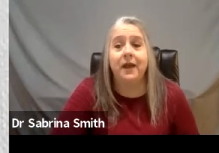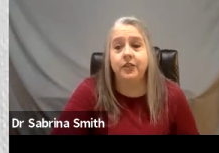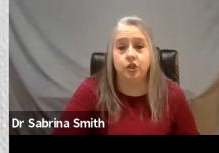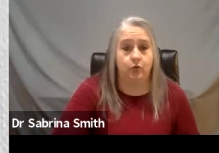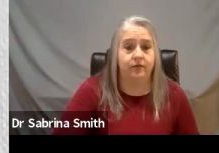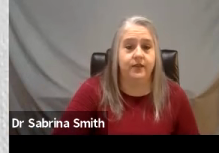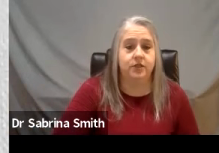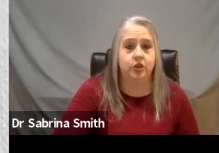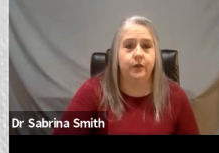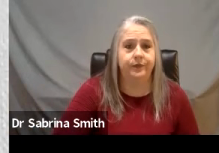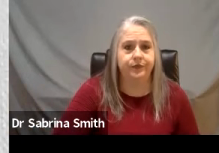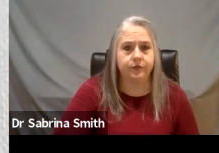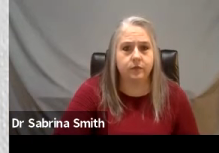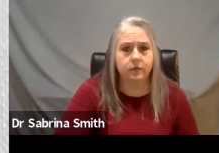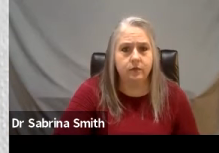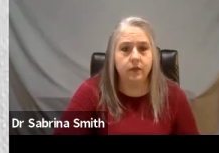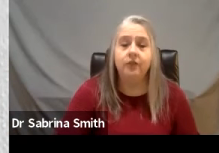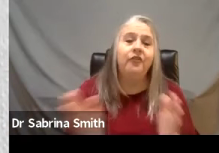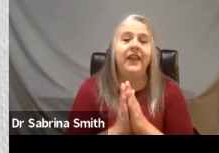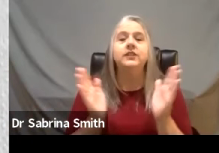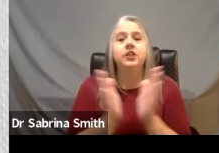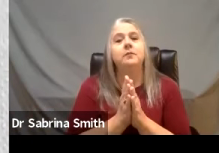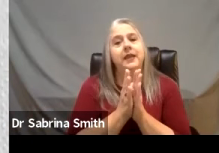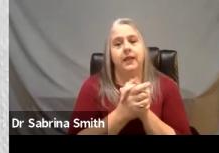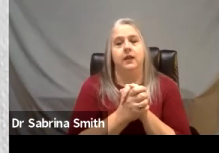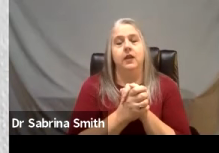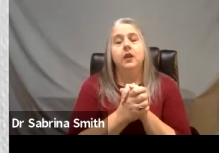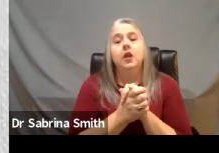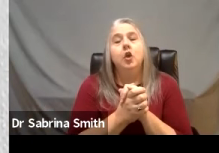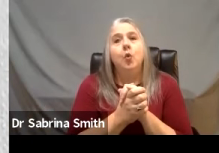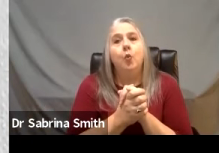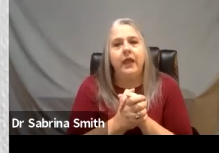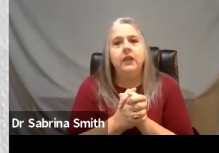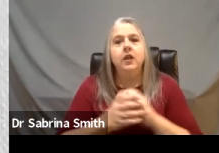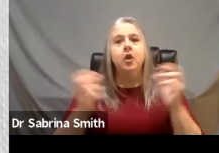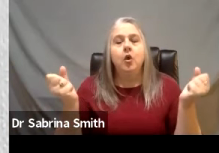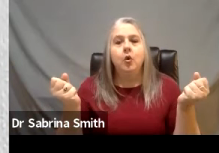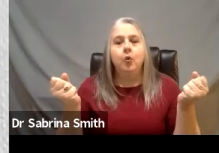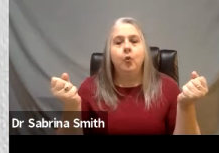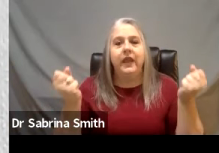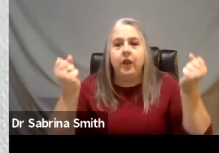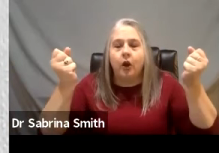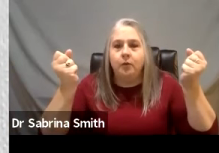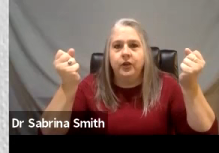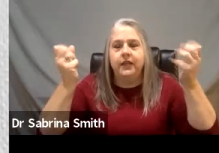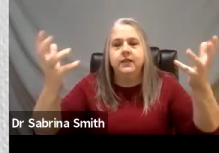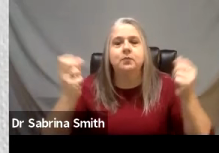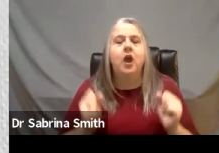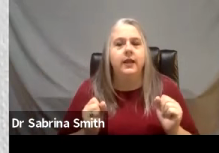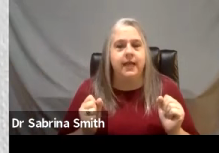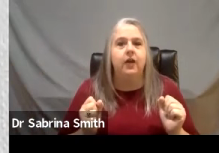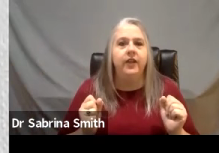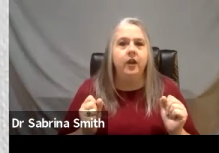to remind you of this too. Fake it till you make it. When we are putting